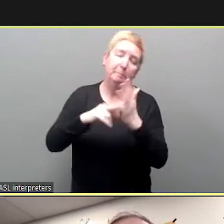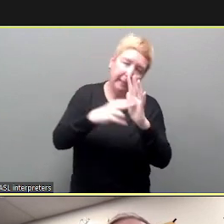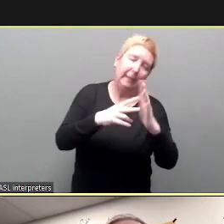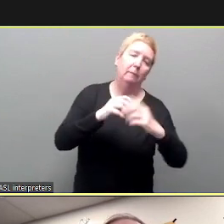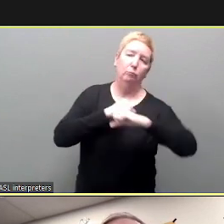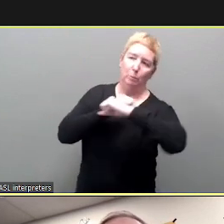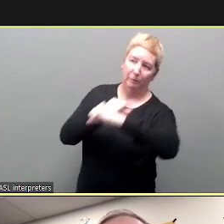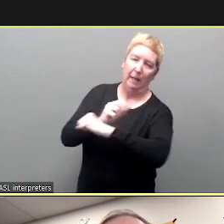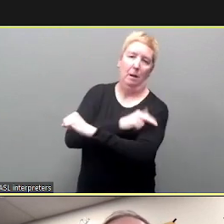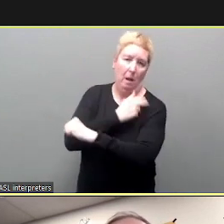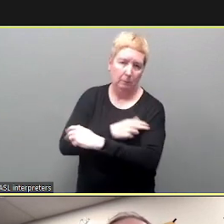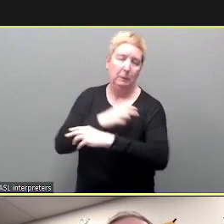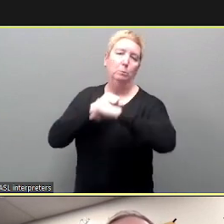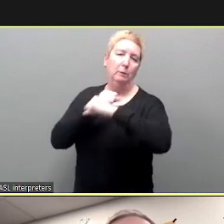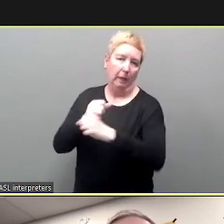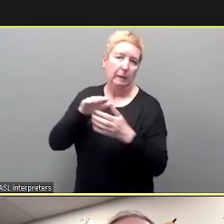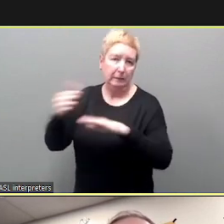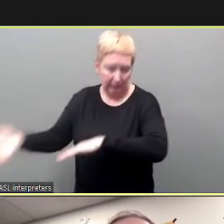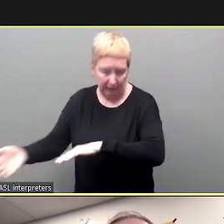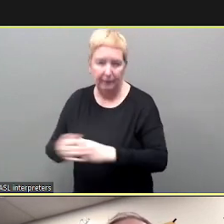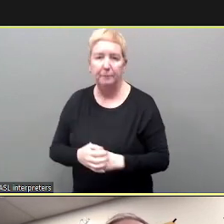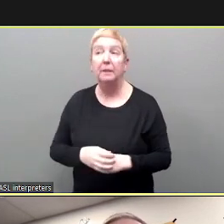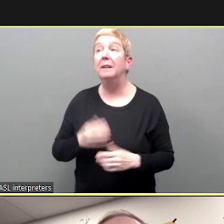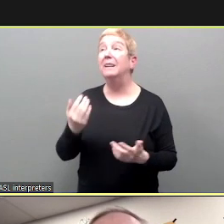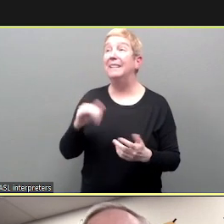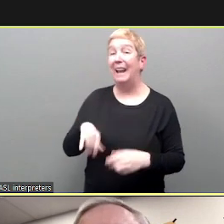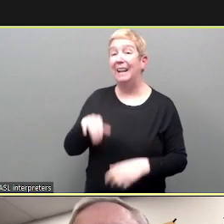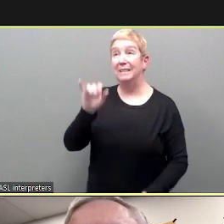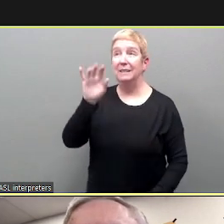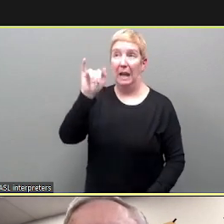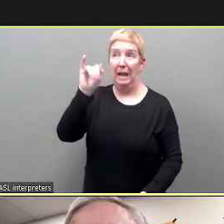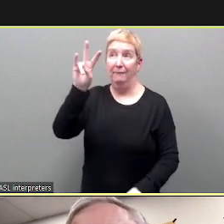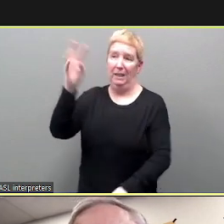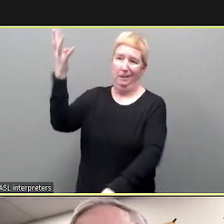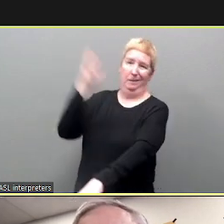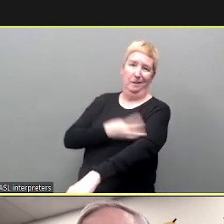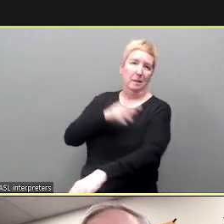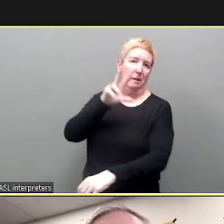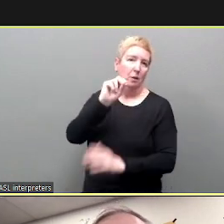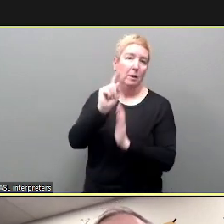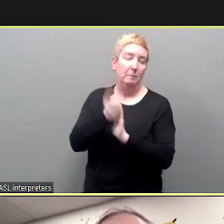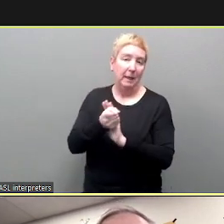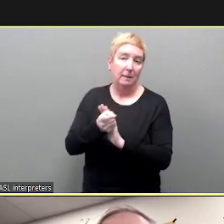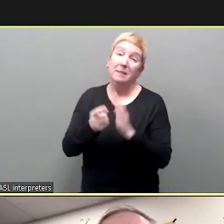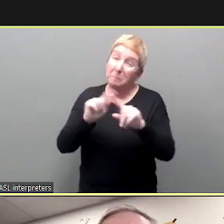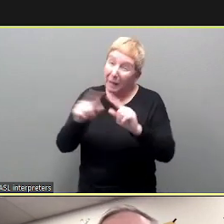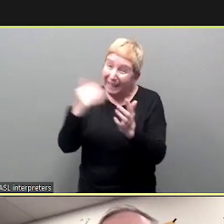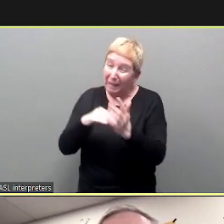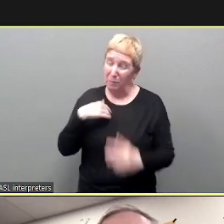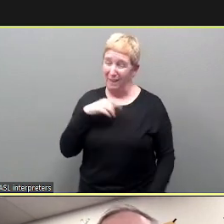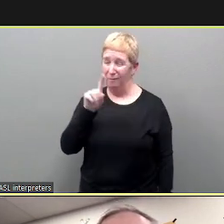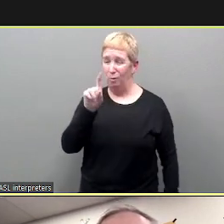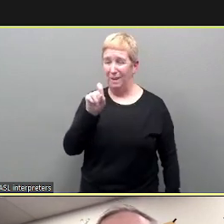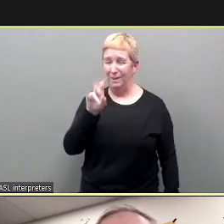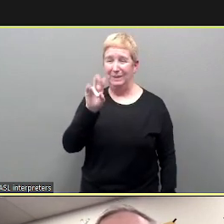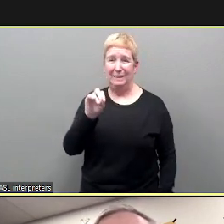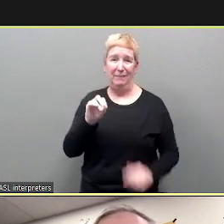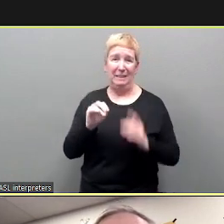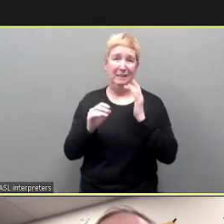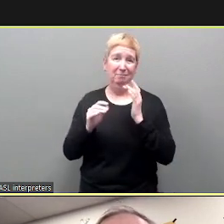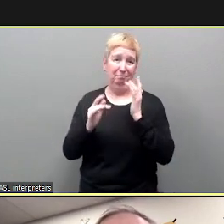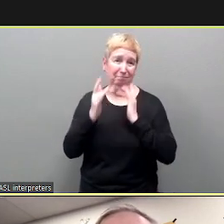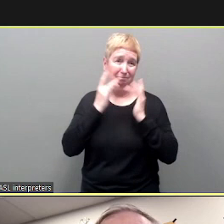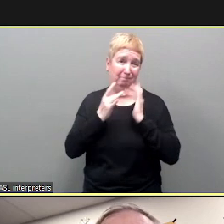Omicron. It's another IV infusion, only 30 minutes. And we have 174 courses. So what I'm doing here is I'm looking at